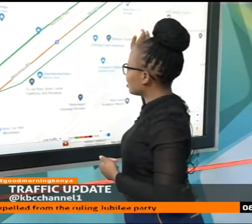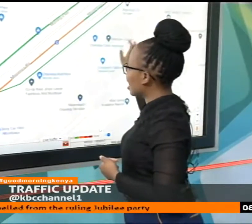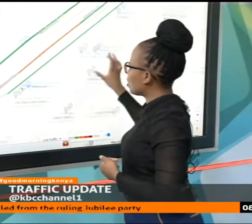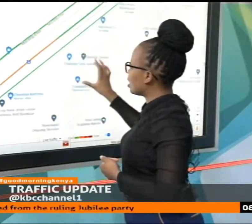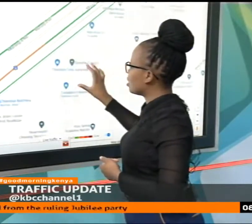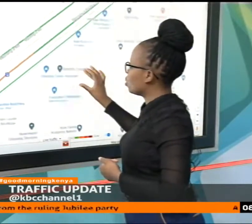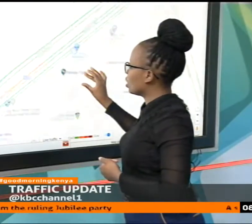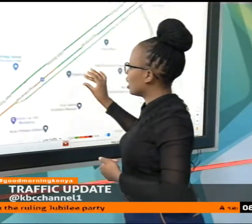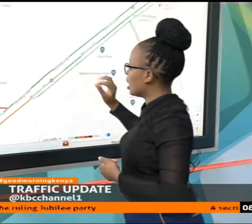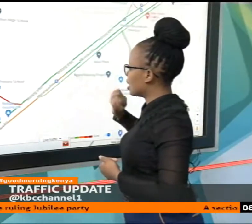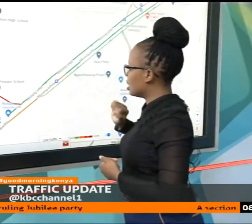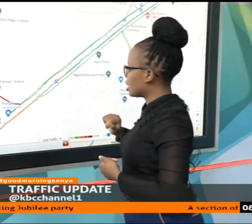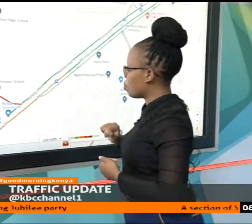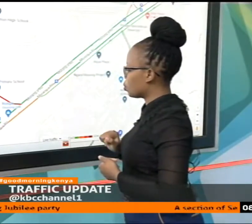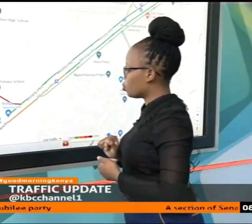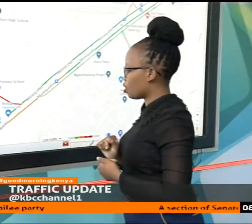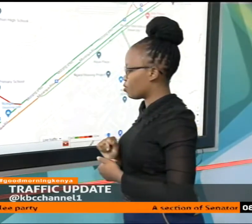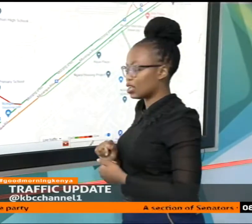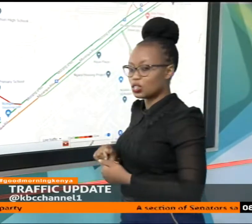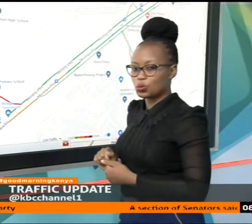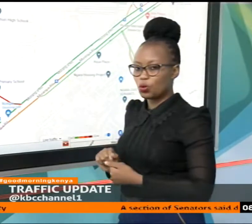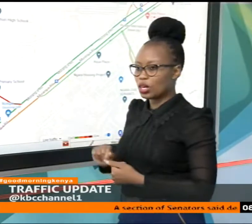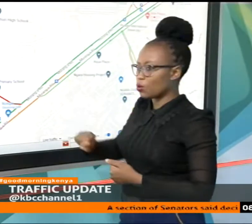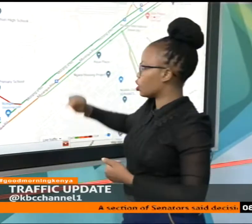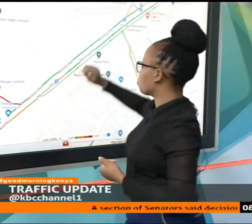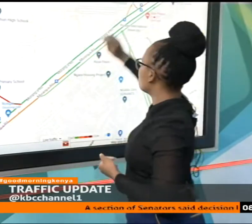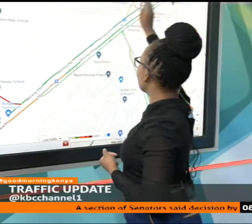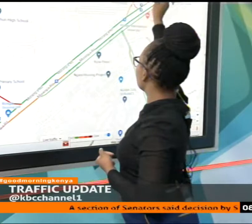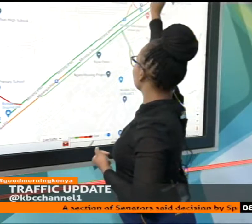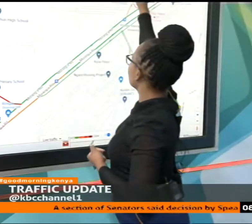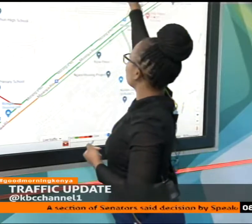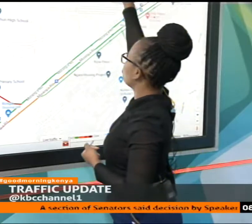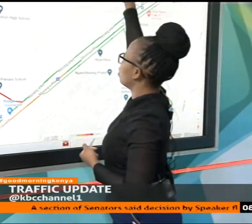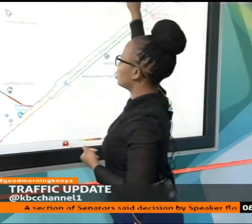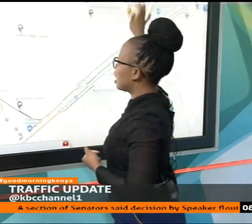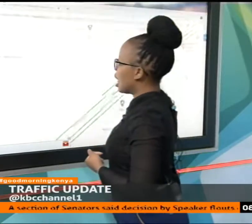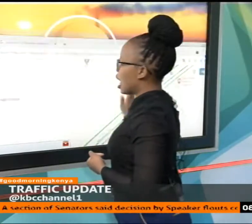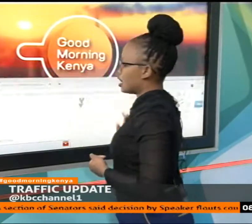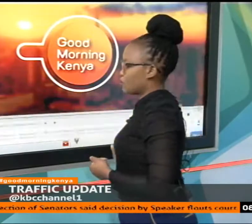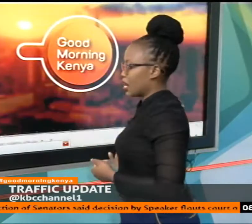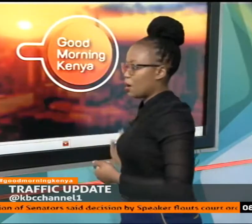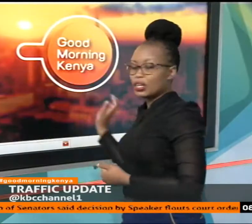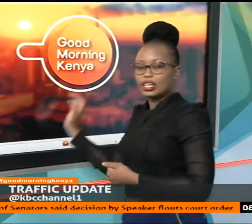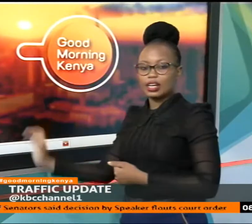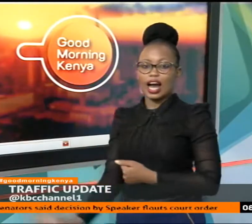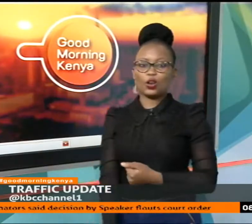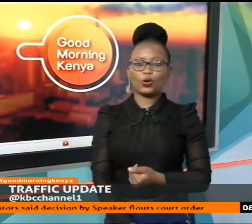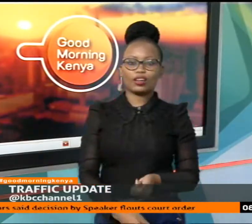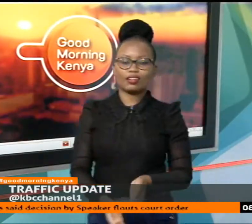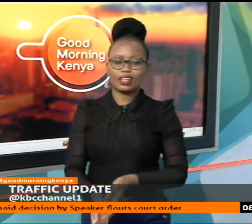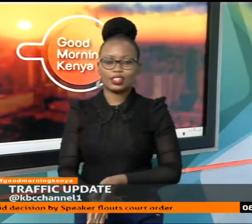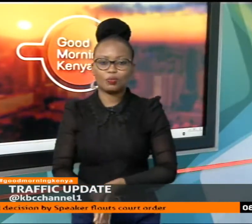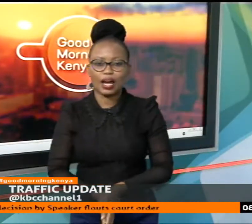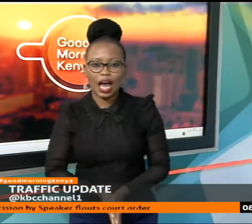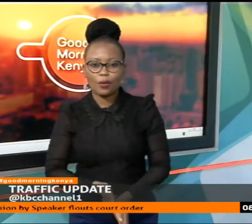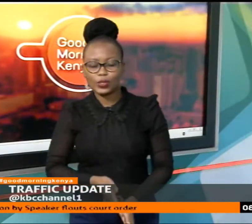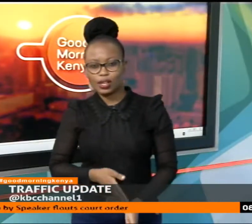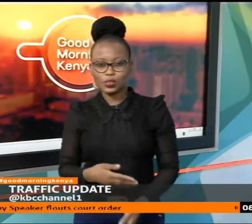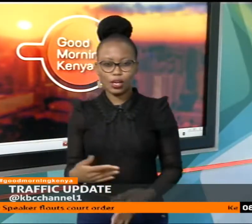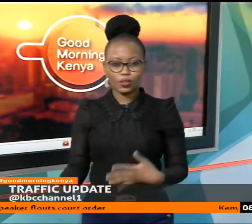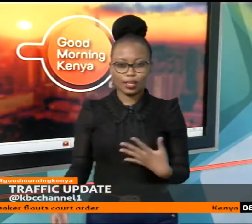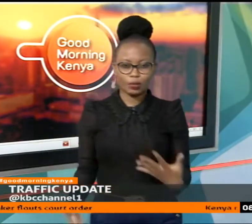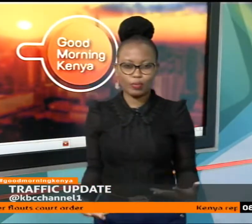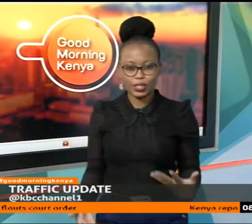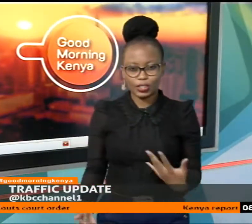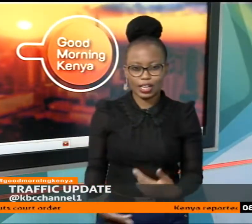So this is how it is looking like in terms of traffic this morning. We've just been trying to focus on what has been happening along Thika Superhighway,